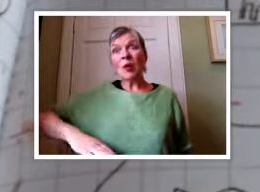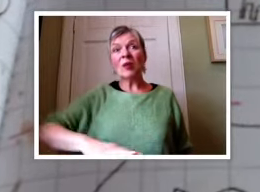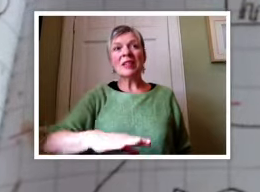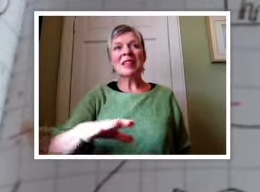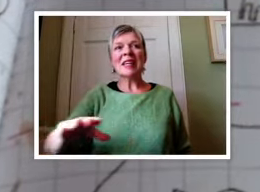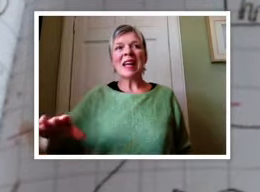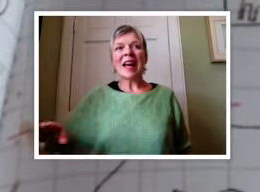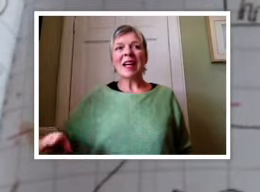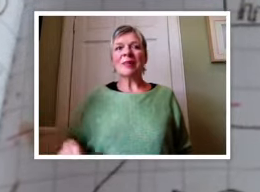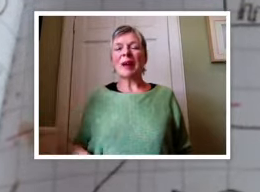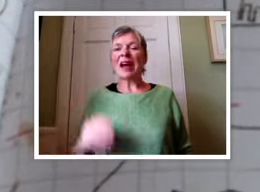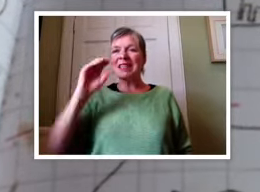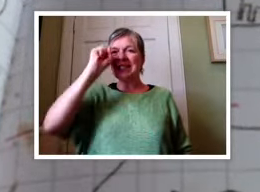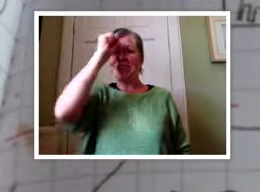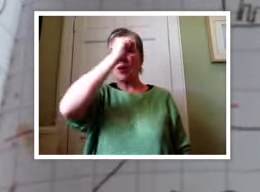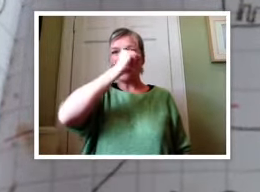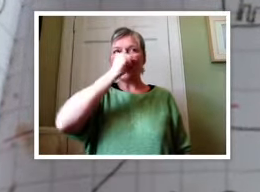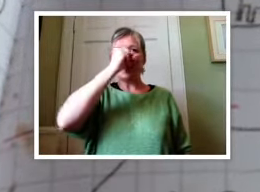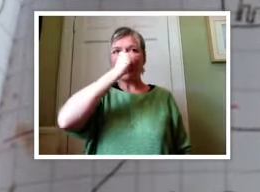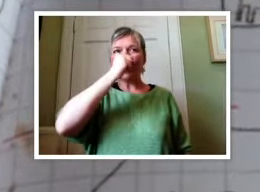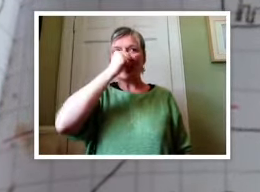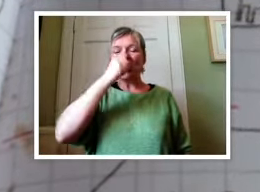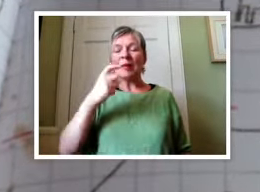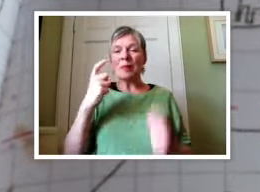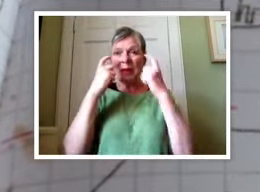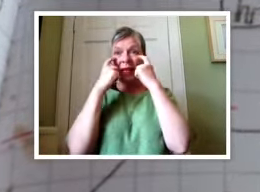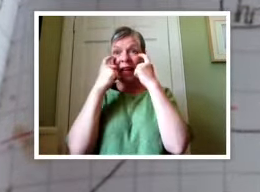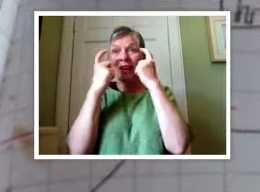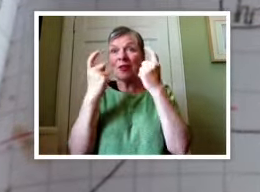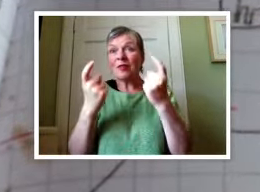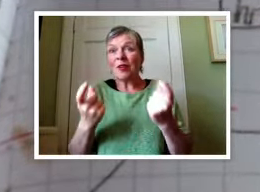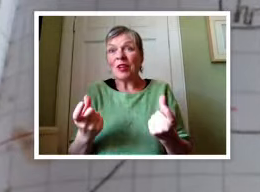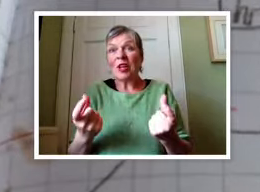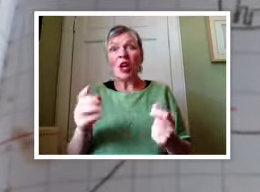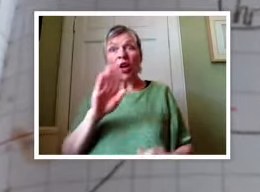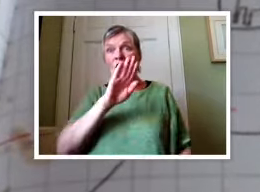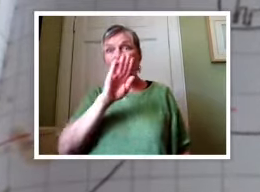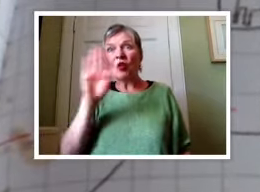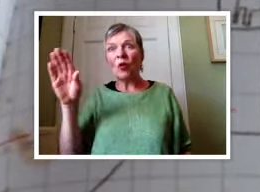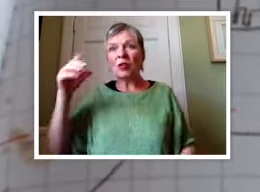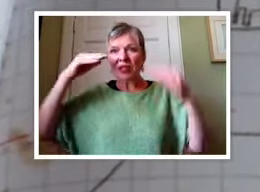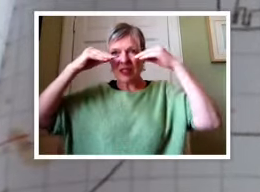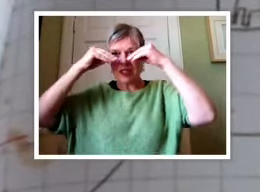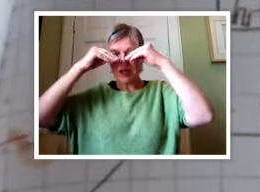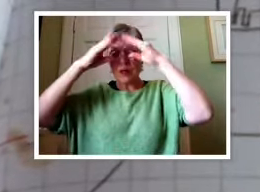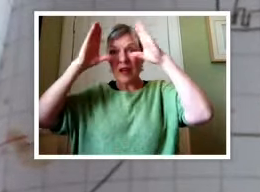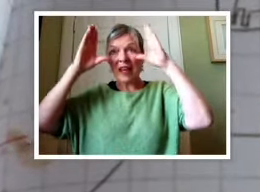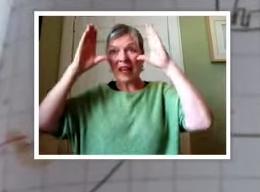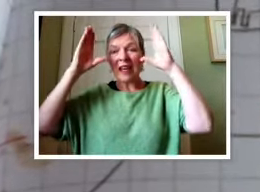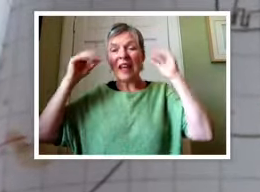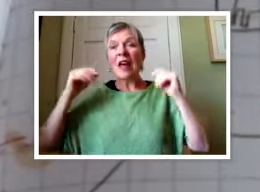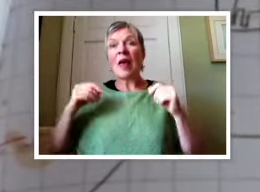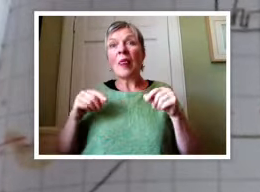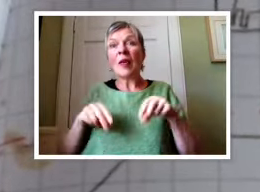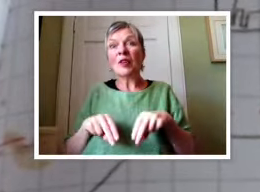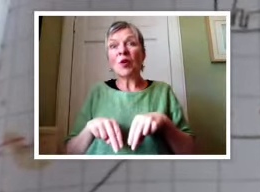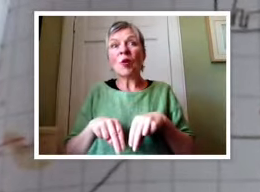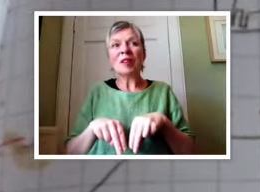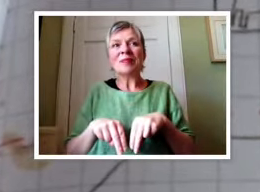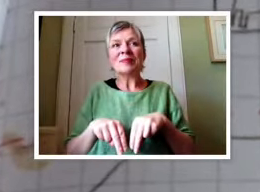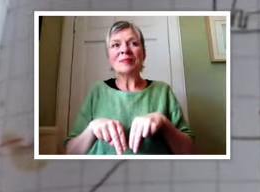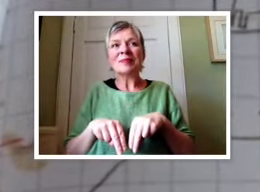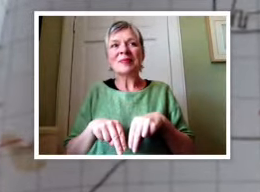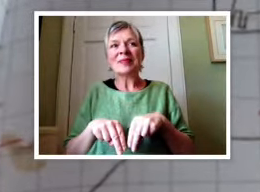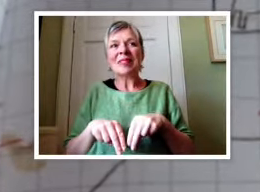duck pond and past the hog. Be careful not to wake the